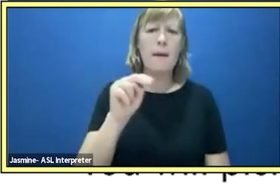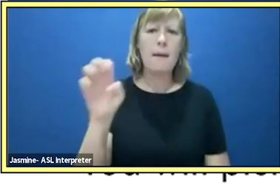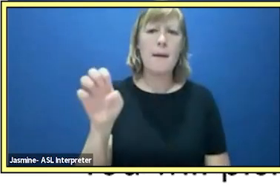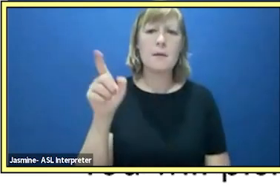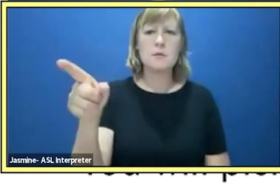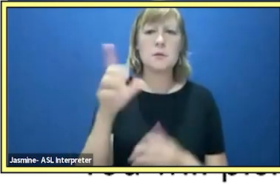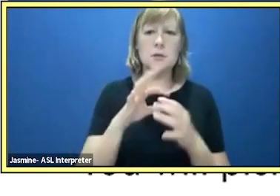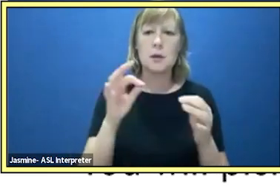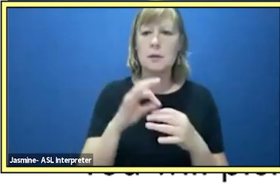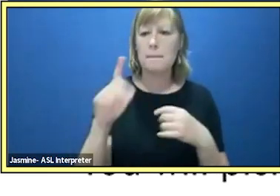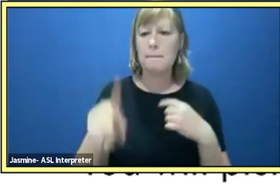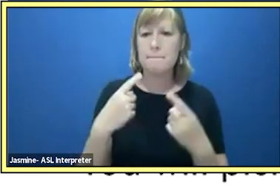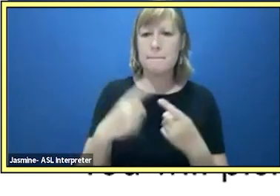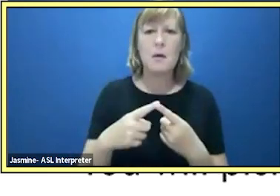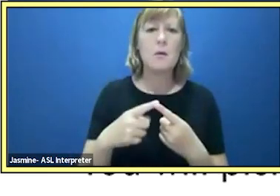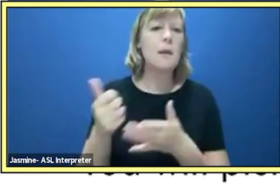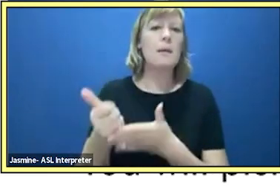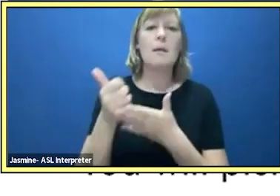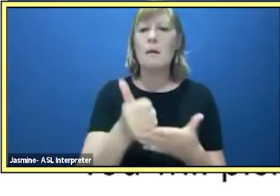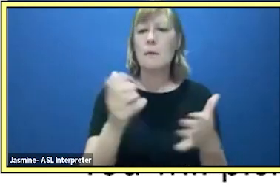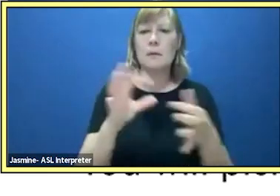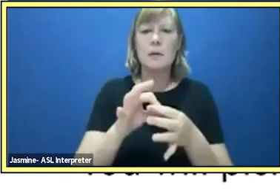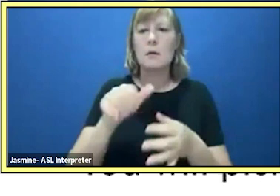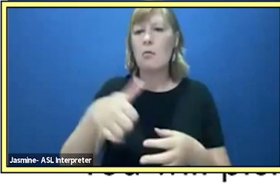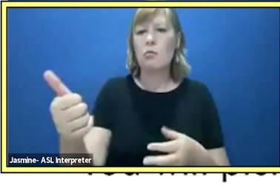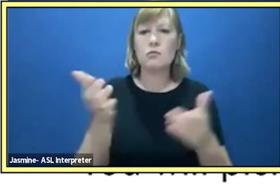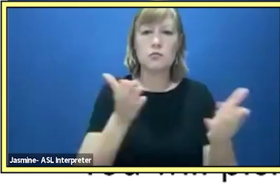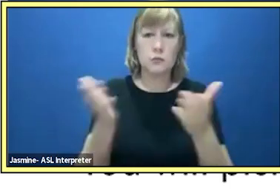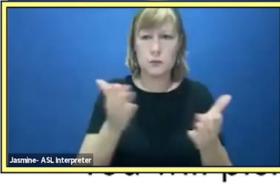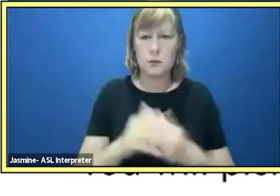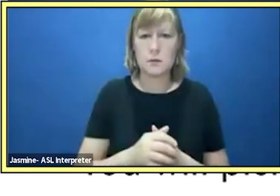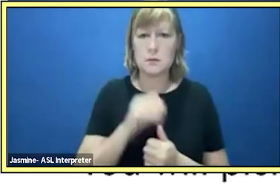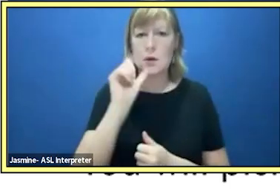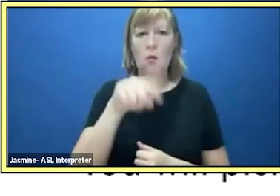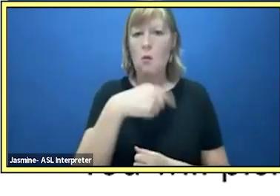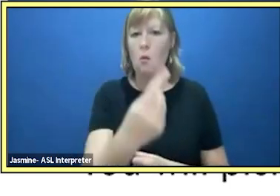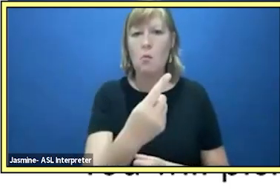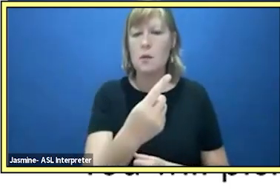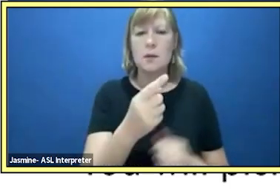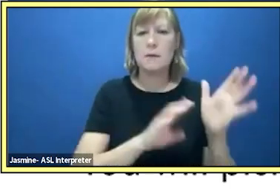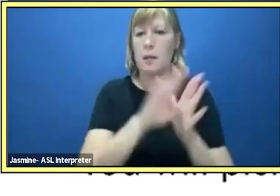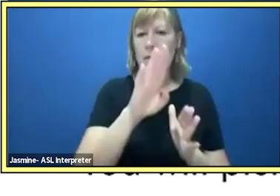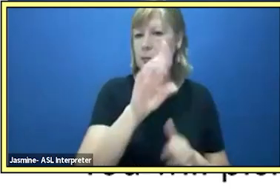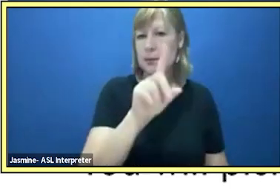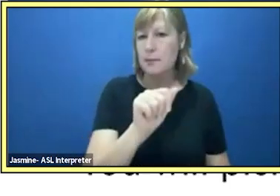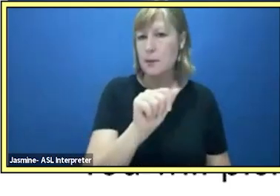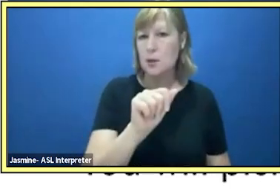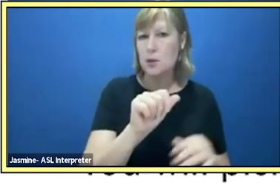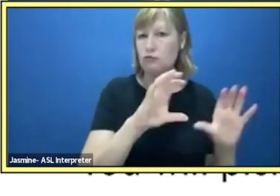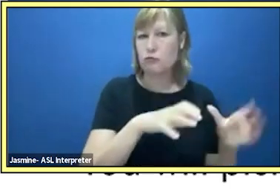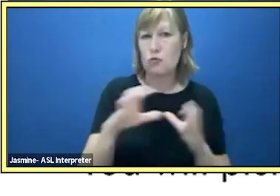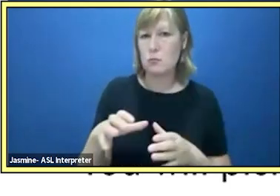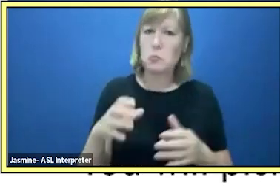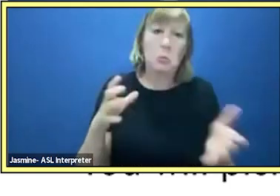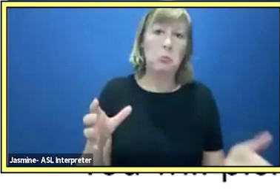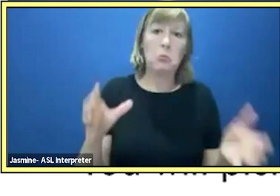Anne pointed out, so they can help to connect you to other services besides just the developmental disability organizations. They can